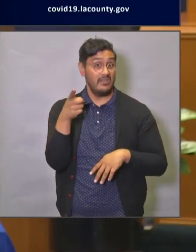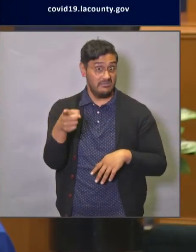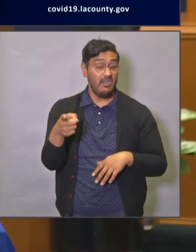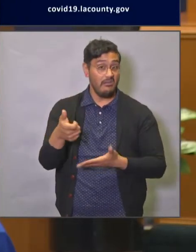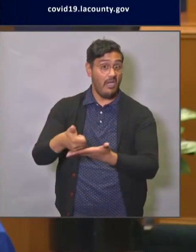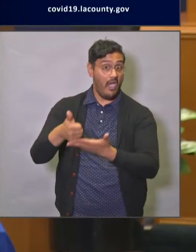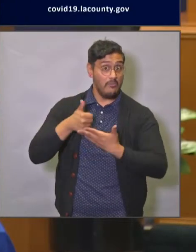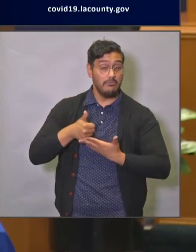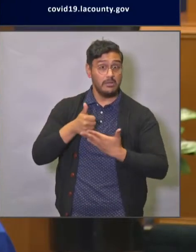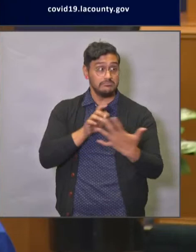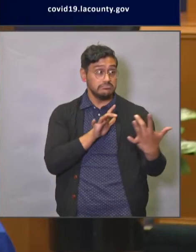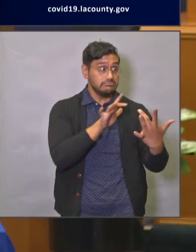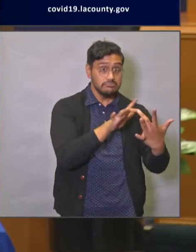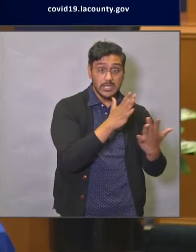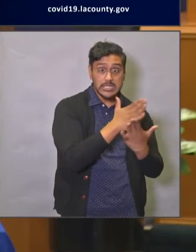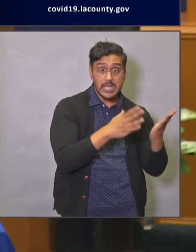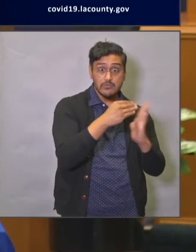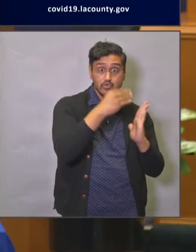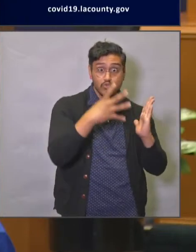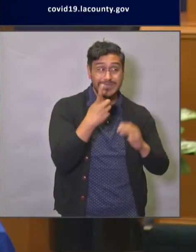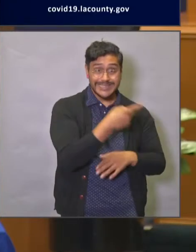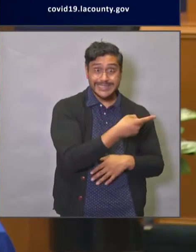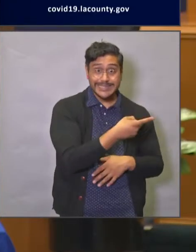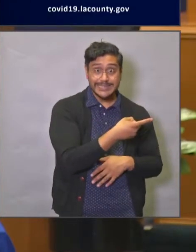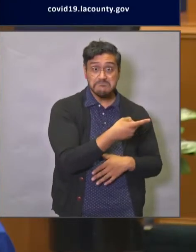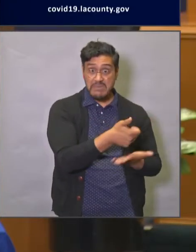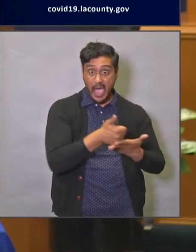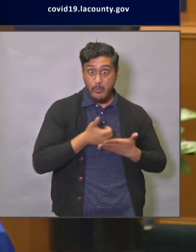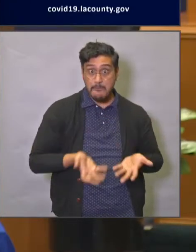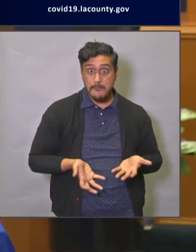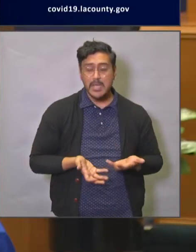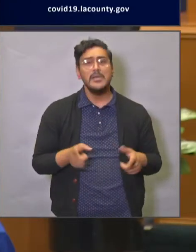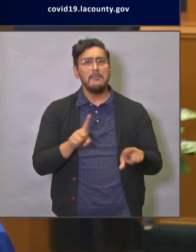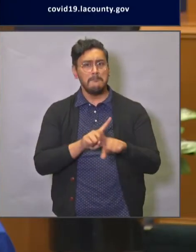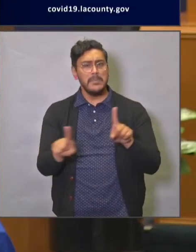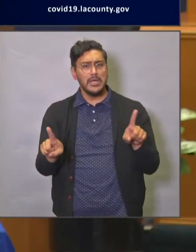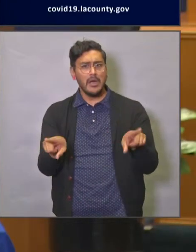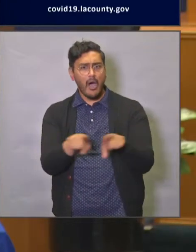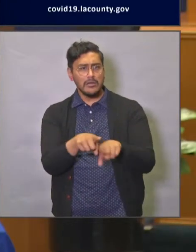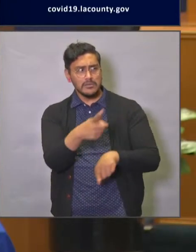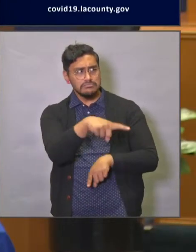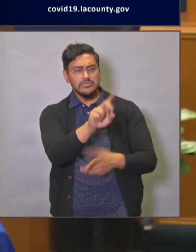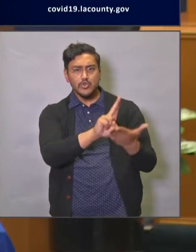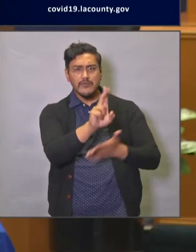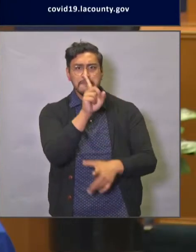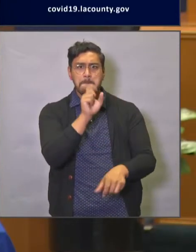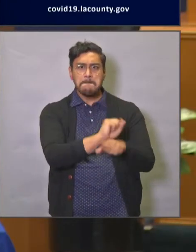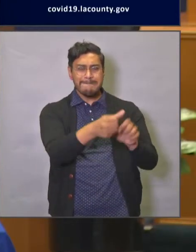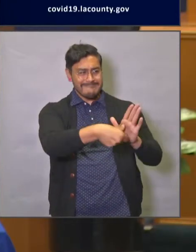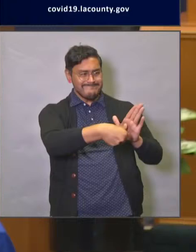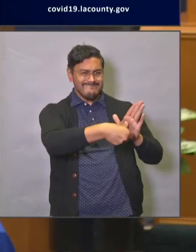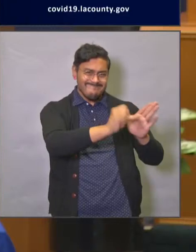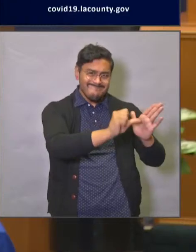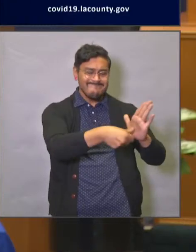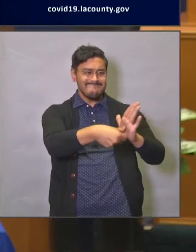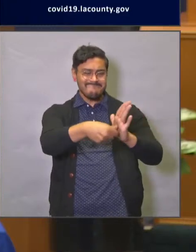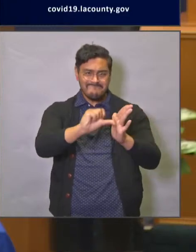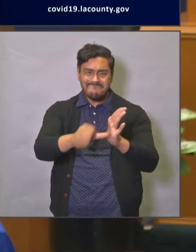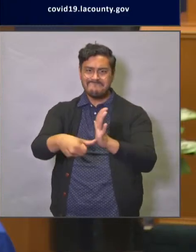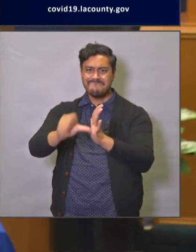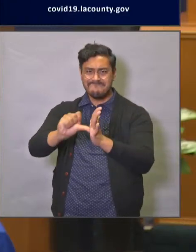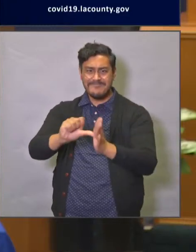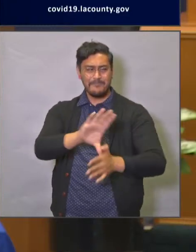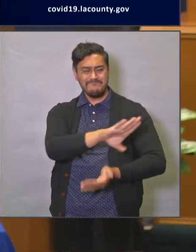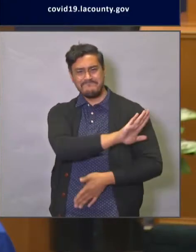student contacts of the cases, but also about really reinforcing messages amongst their student bodies about how